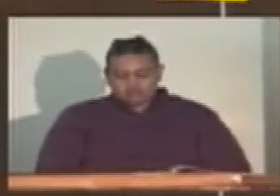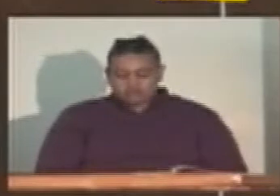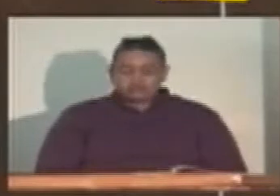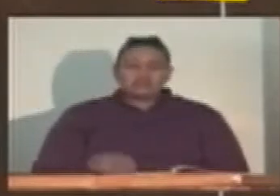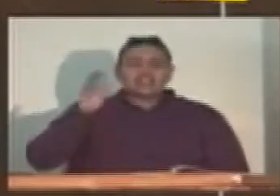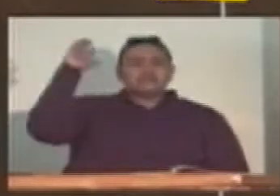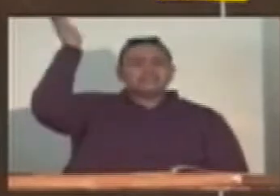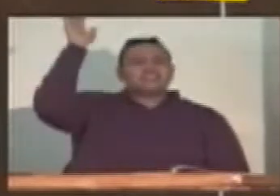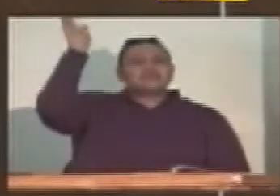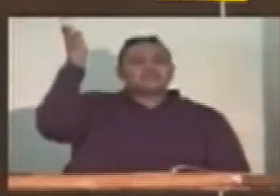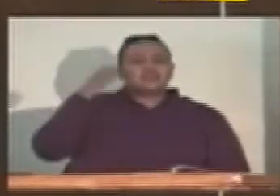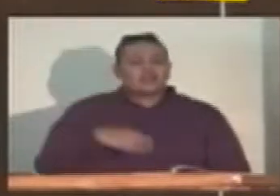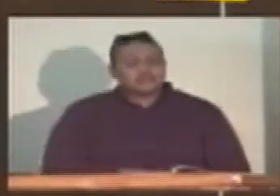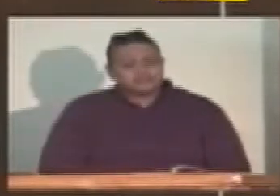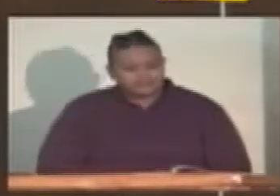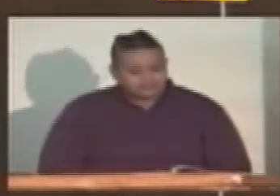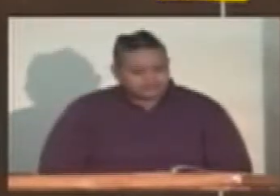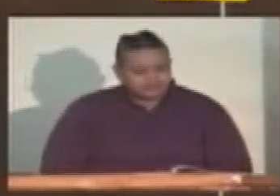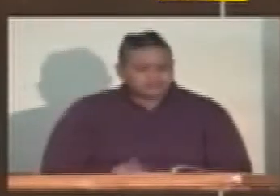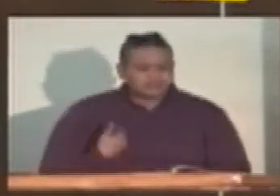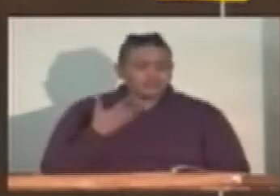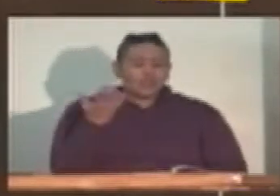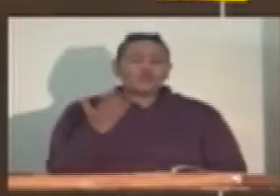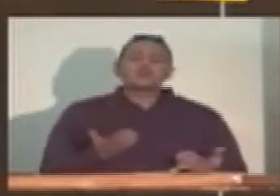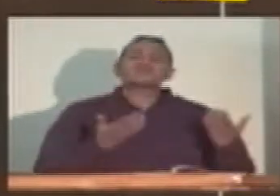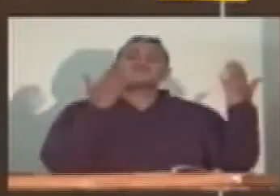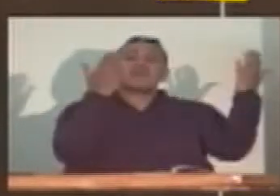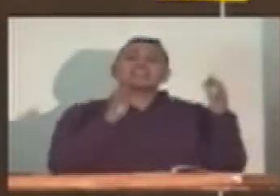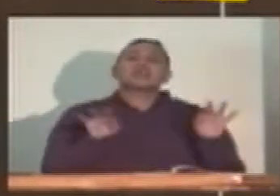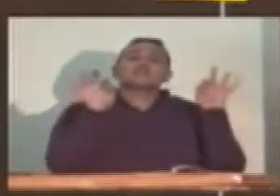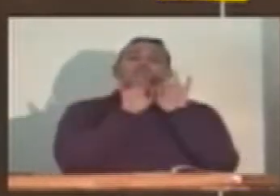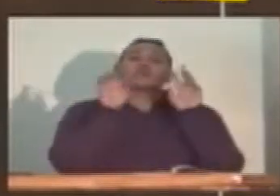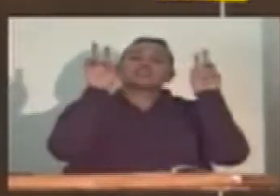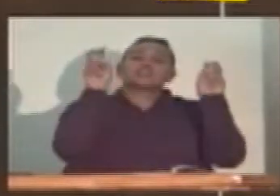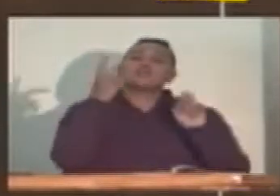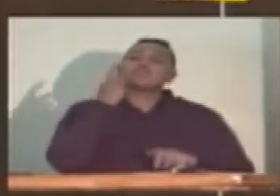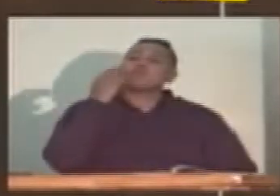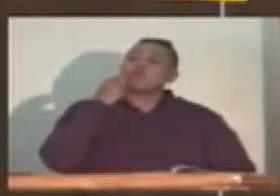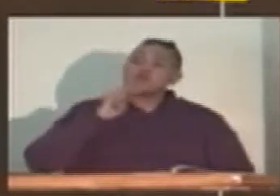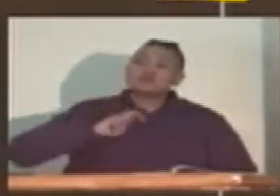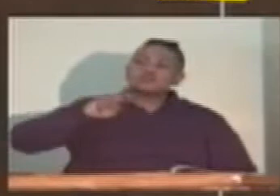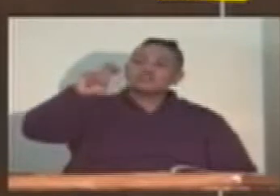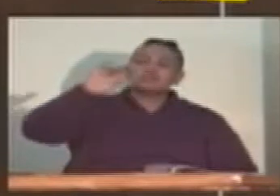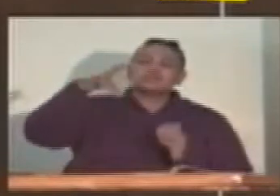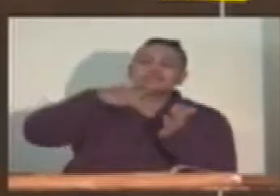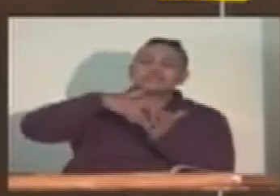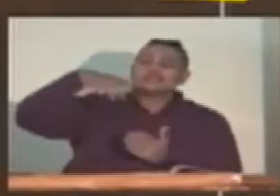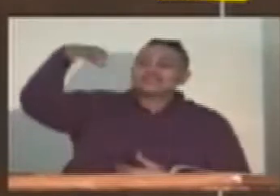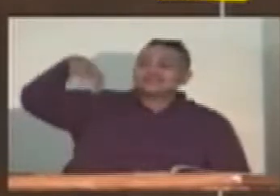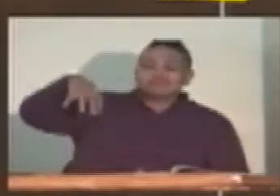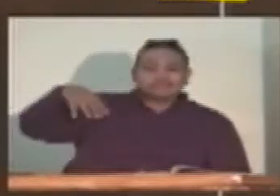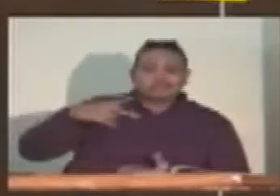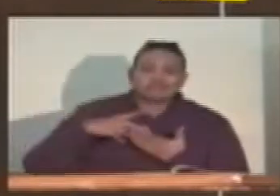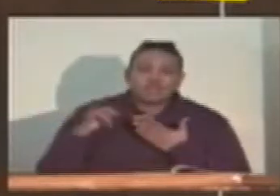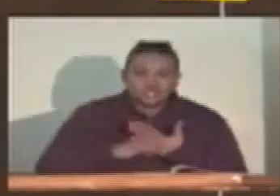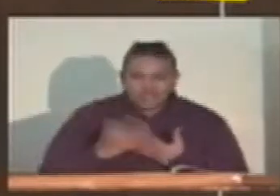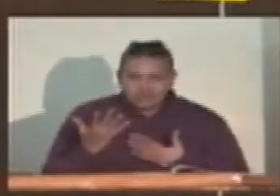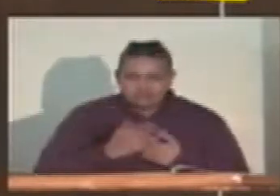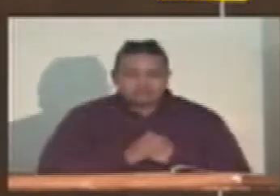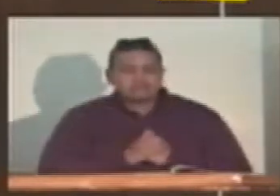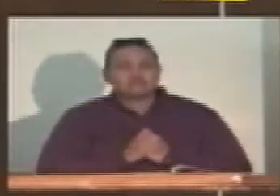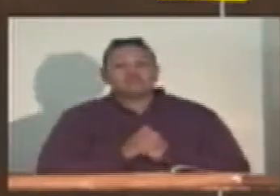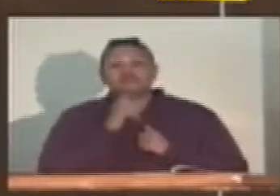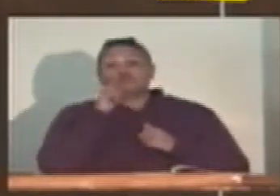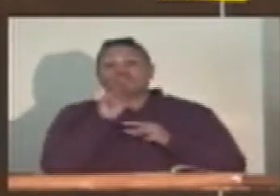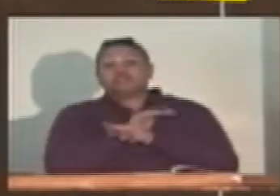Mr. Speaker, I want to raise the important issue of the Portmore Transport Hub project.